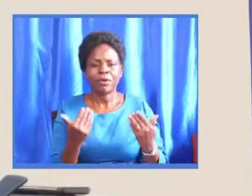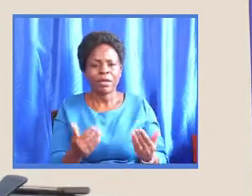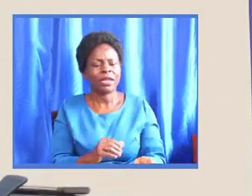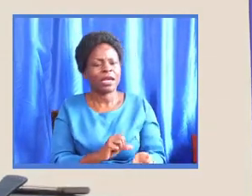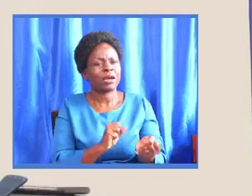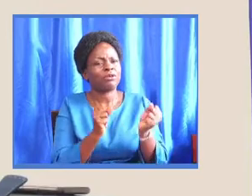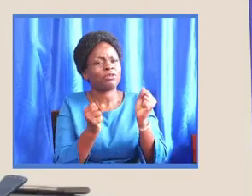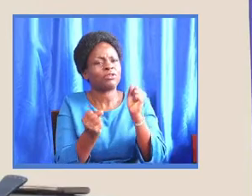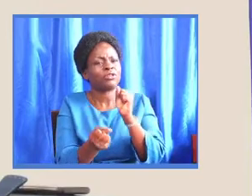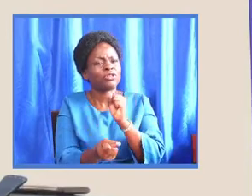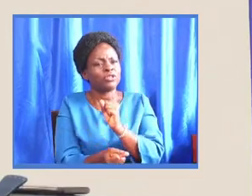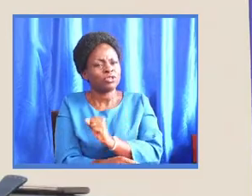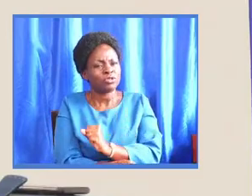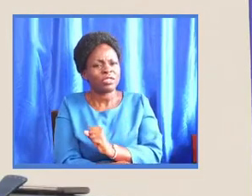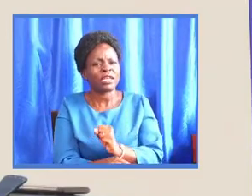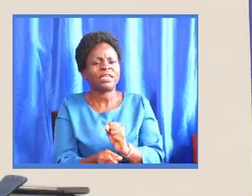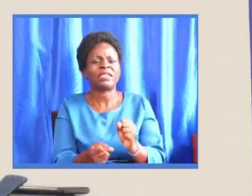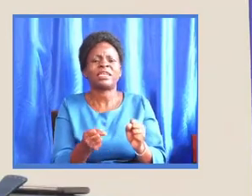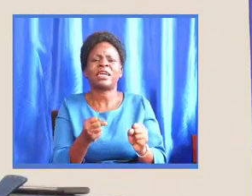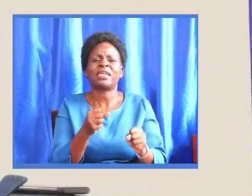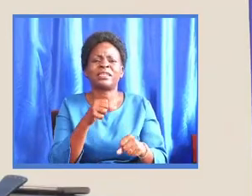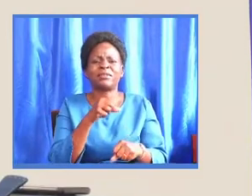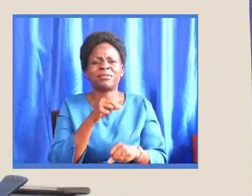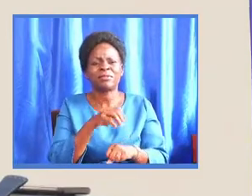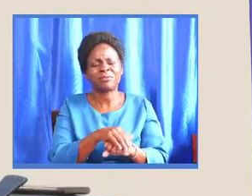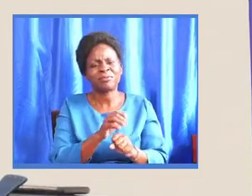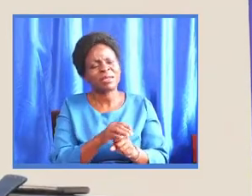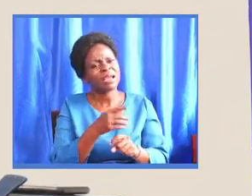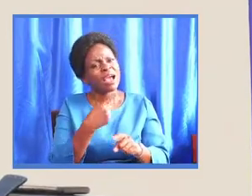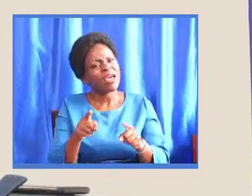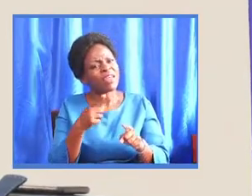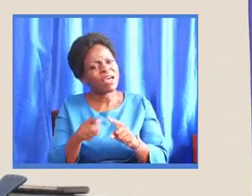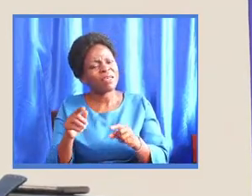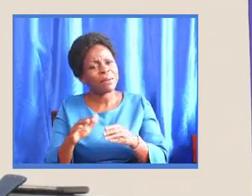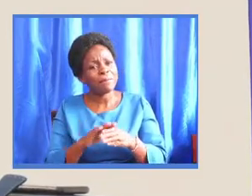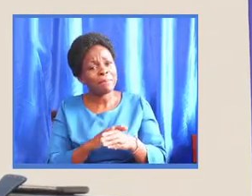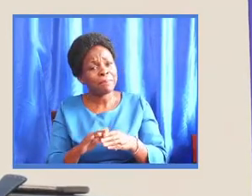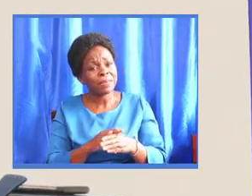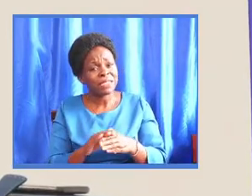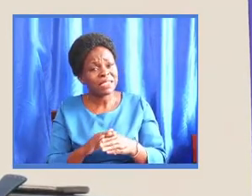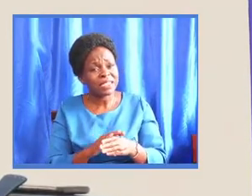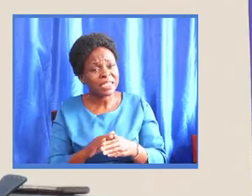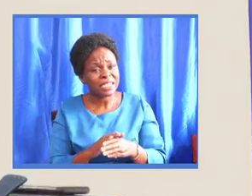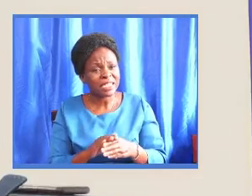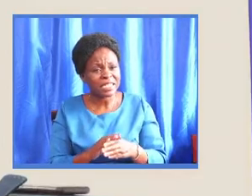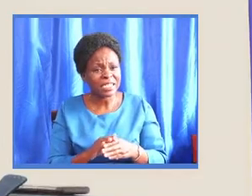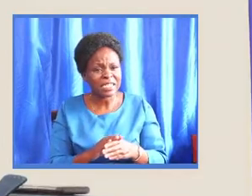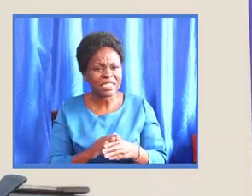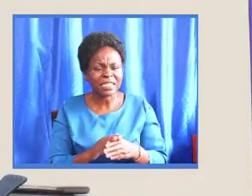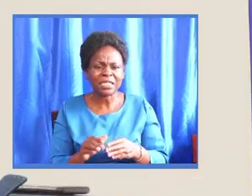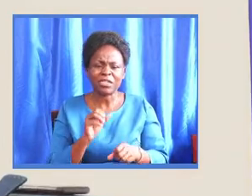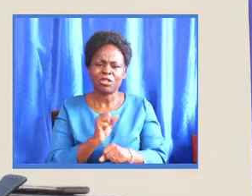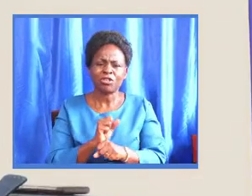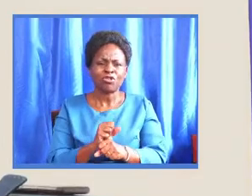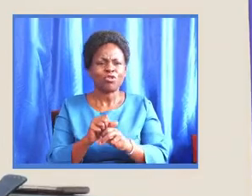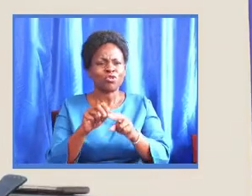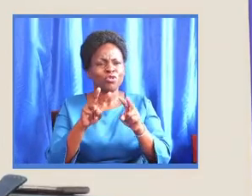the times and diversify probably their portfolios. We are encouraging them to be now tech savvy and